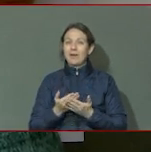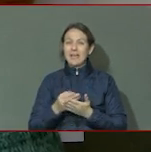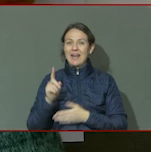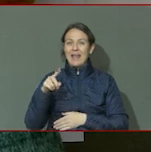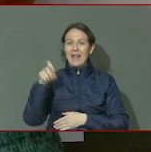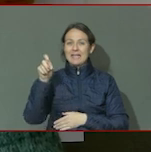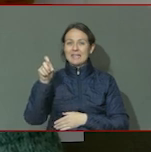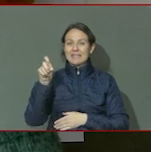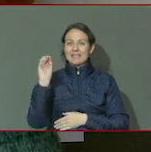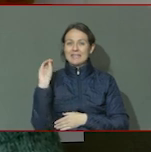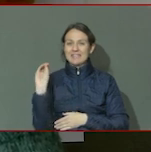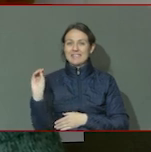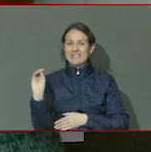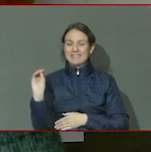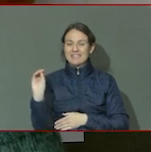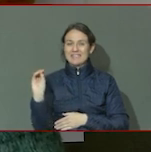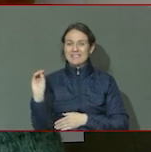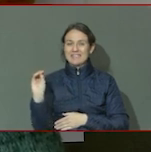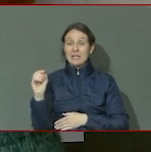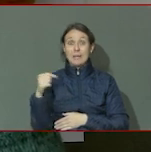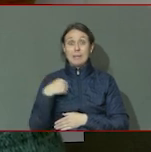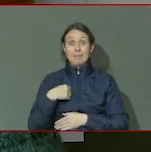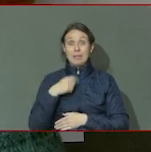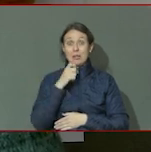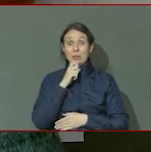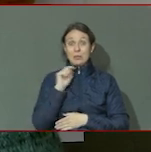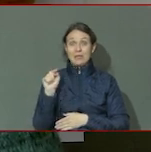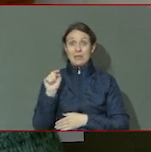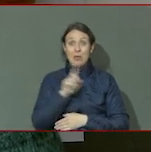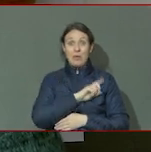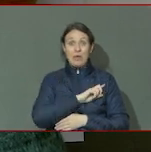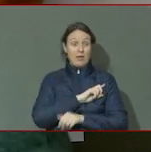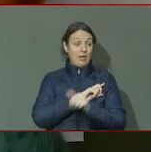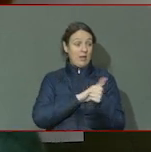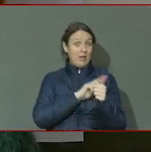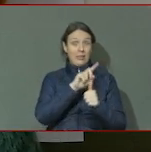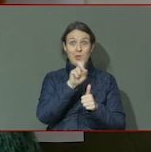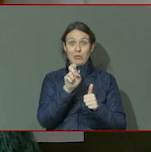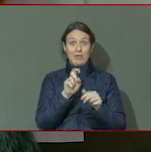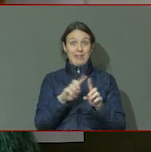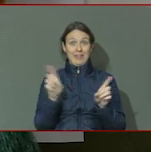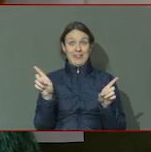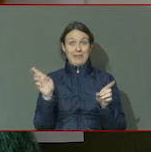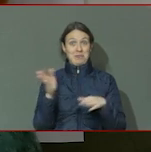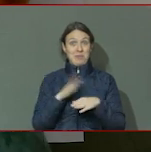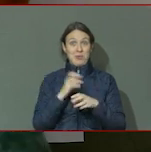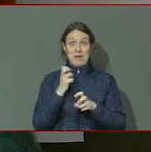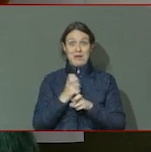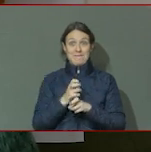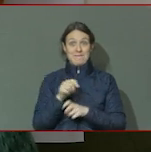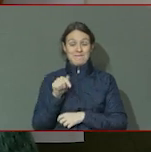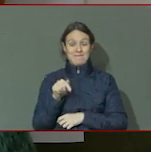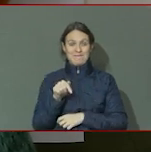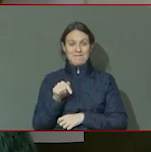So you will see I've used this one now because it is different than all the others. Now the Kc increased,